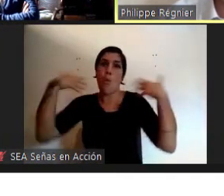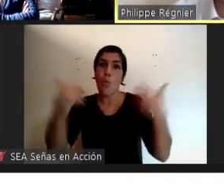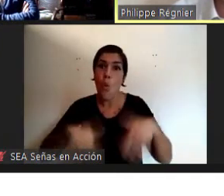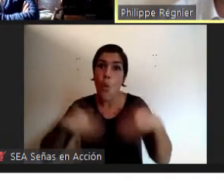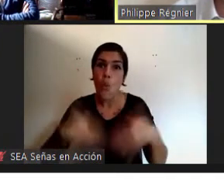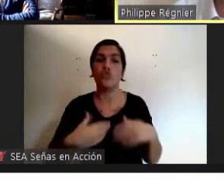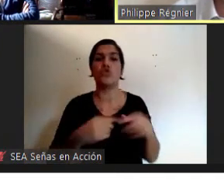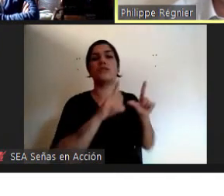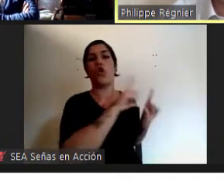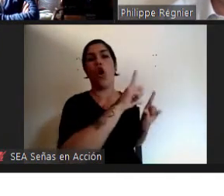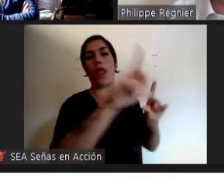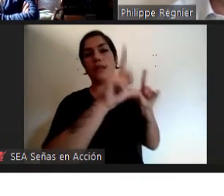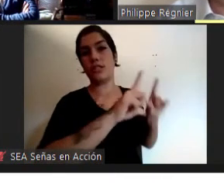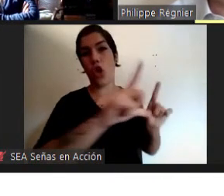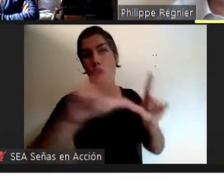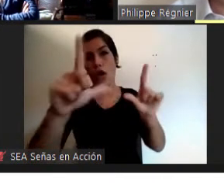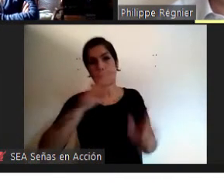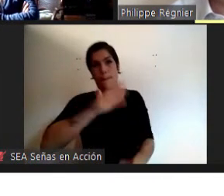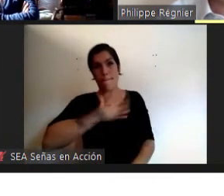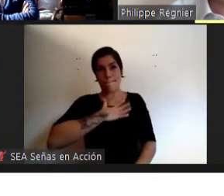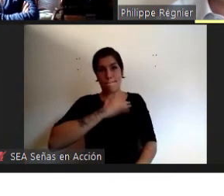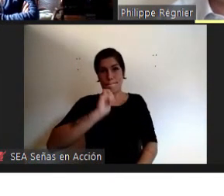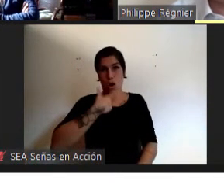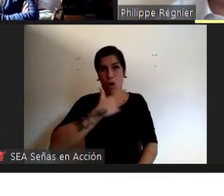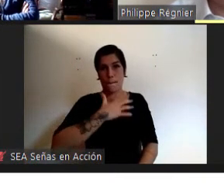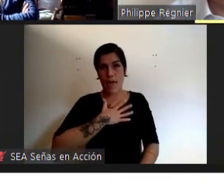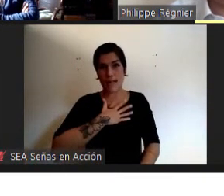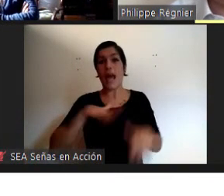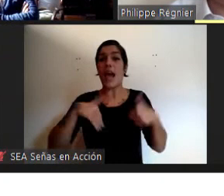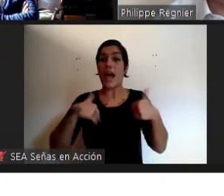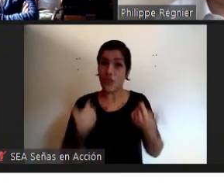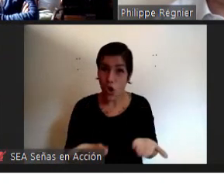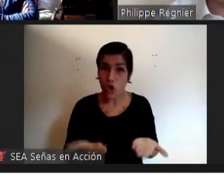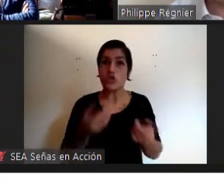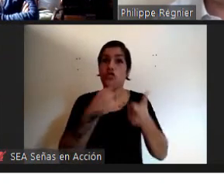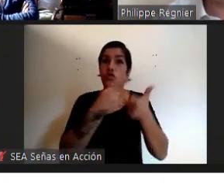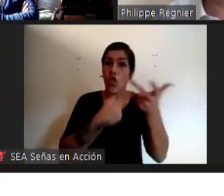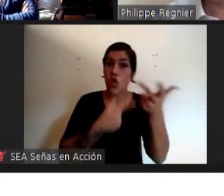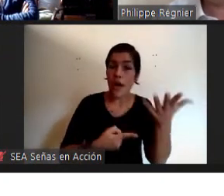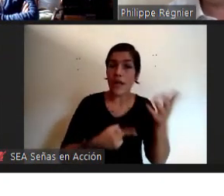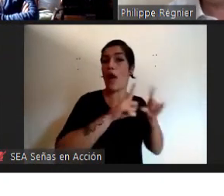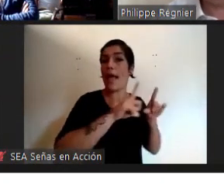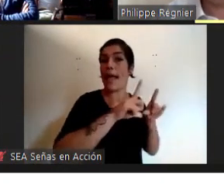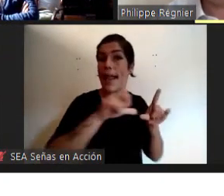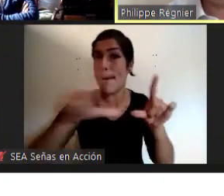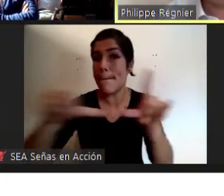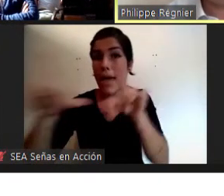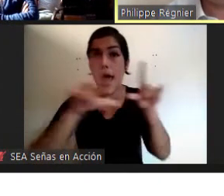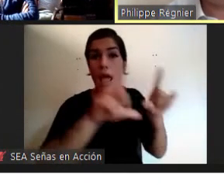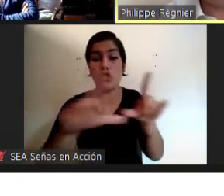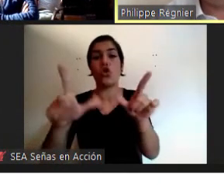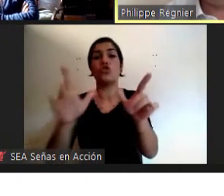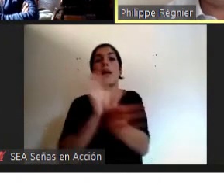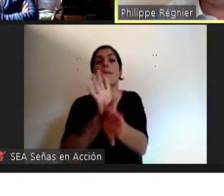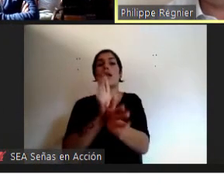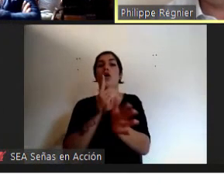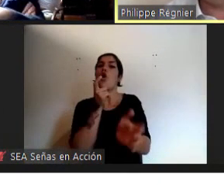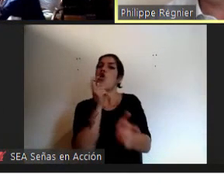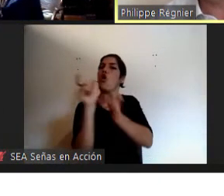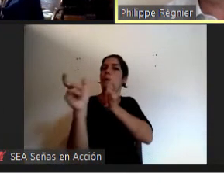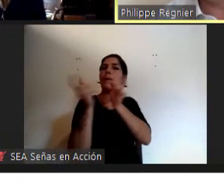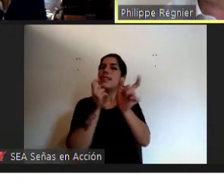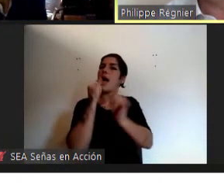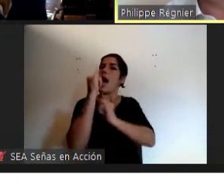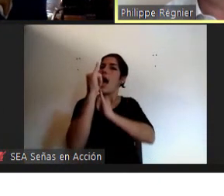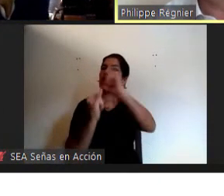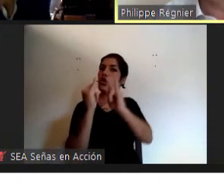this was down on the line. I mean, there were elements, comments, critiques on